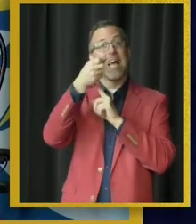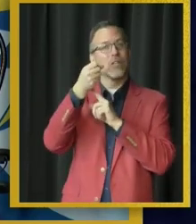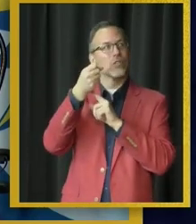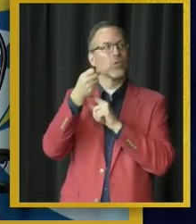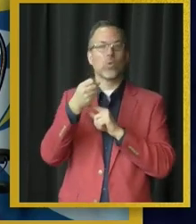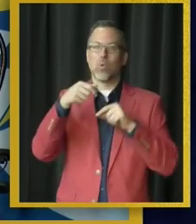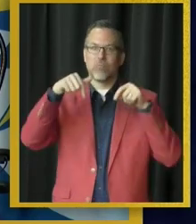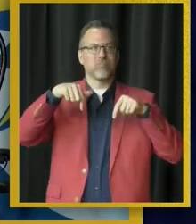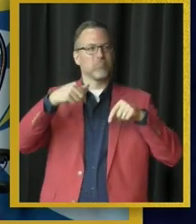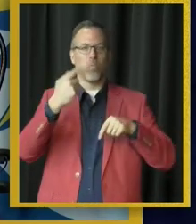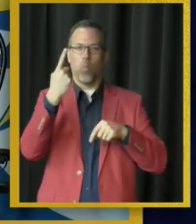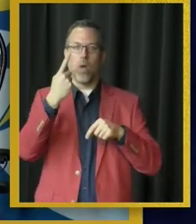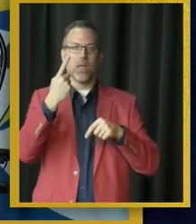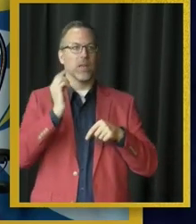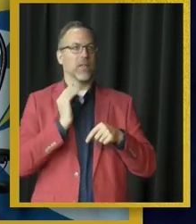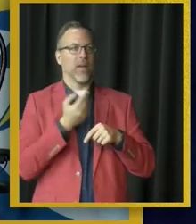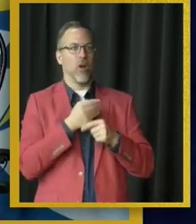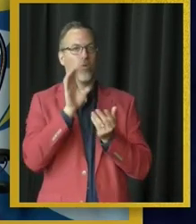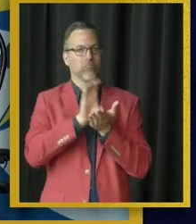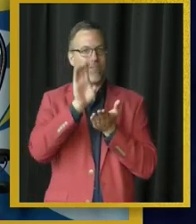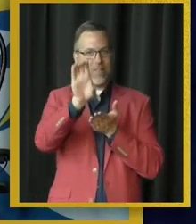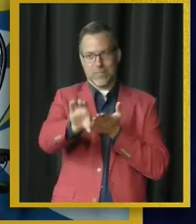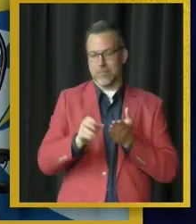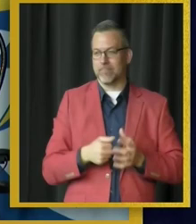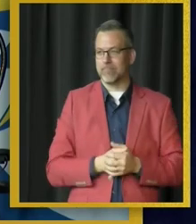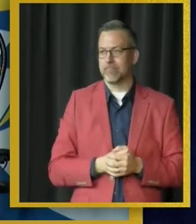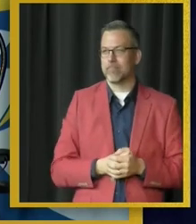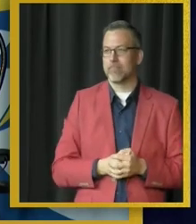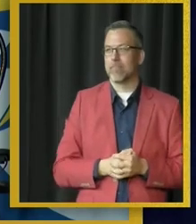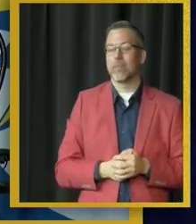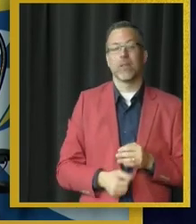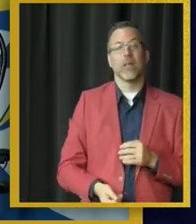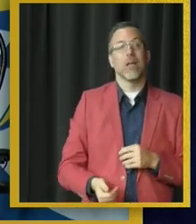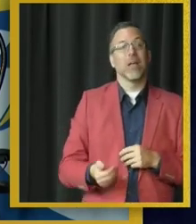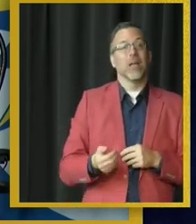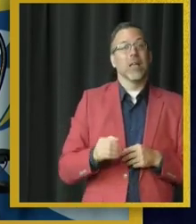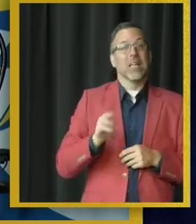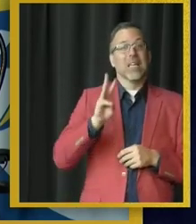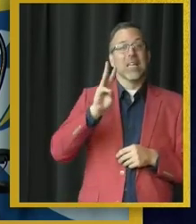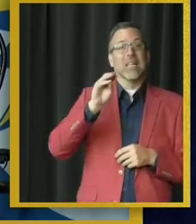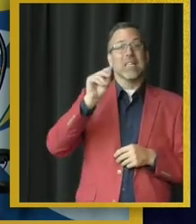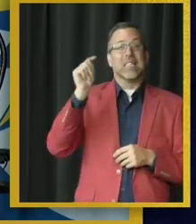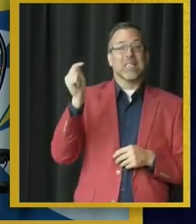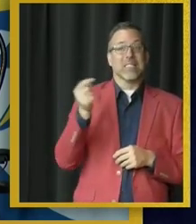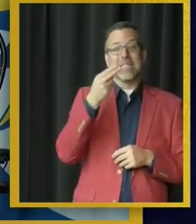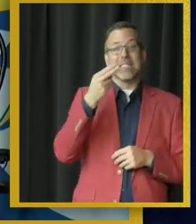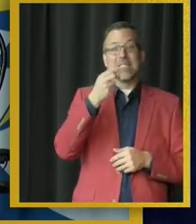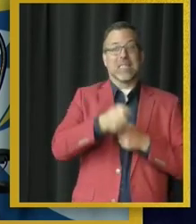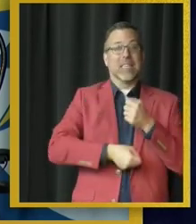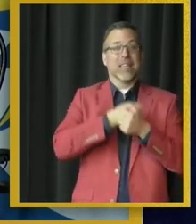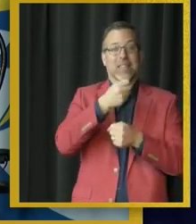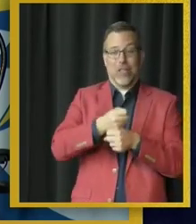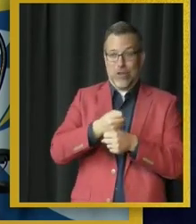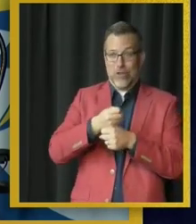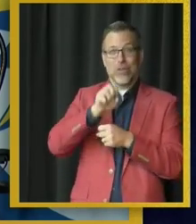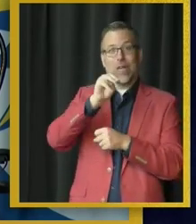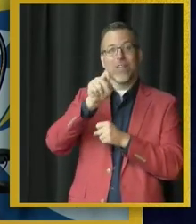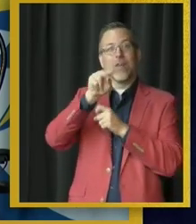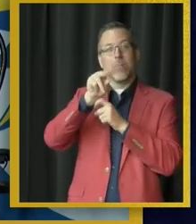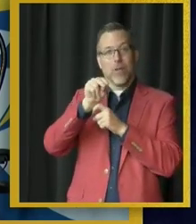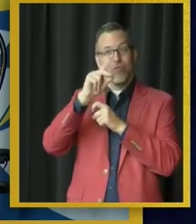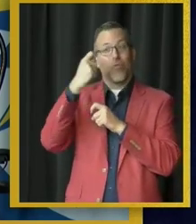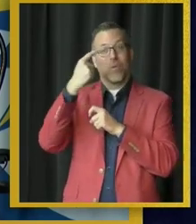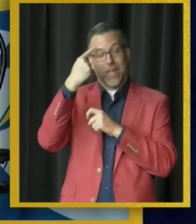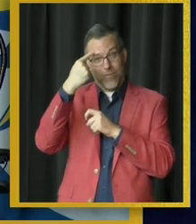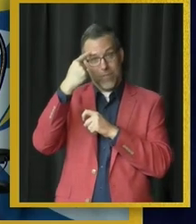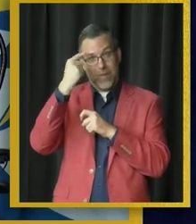those many investments. In our 60th year as a metropolitan government, Nashville is stronger than